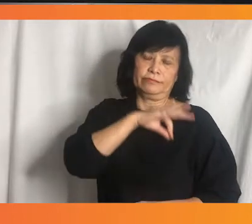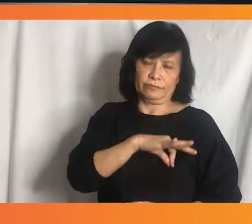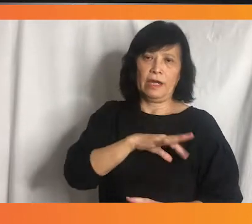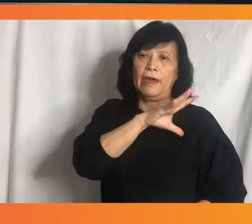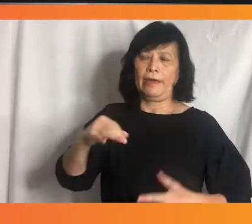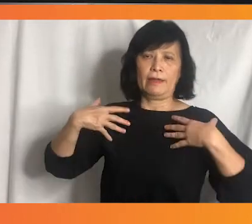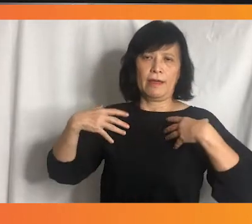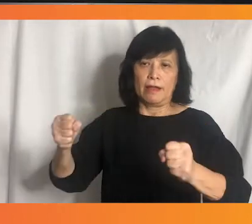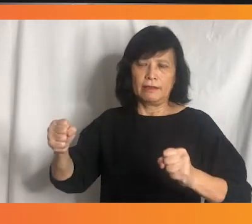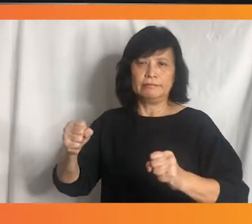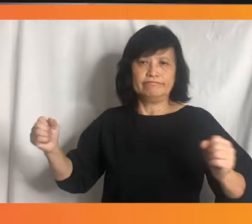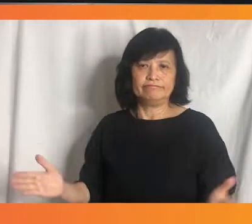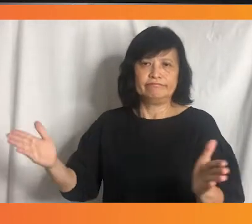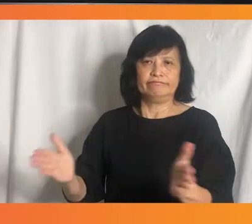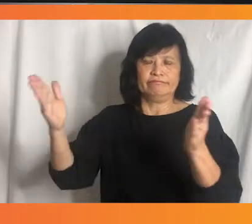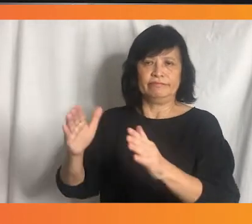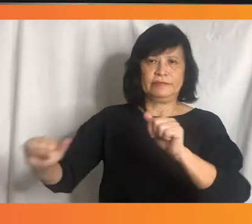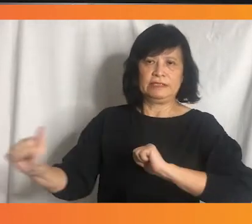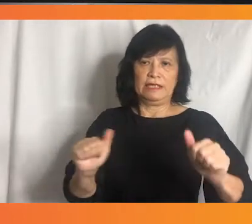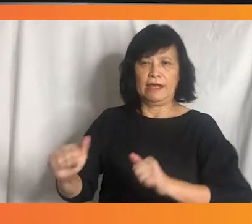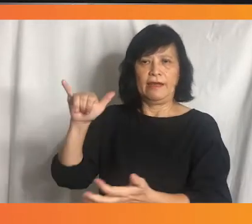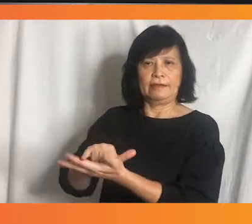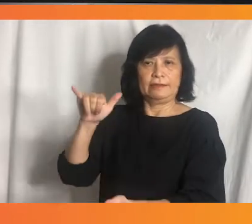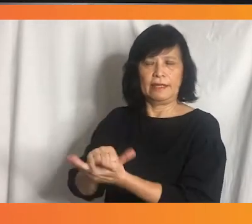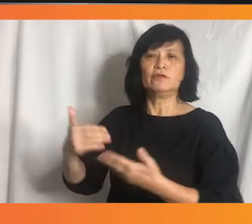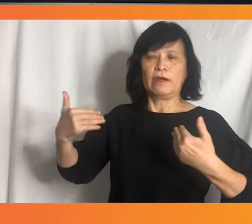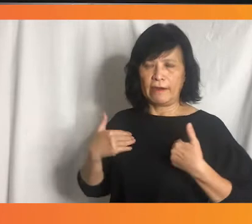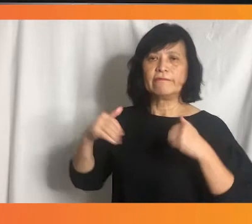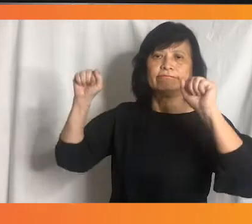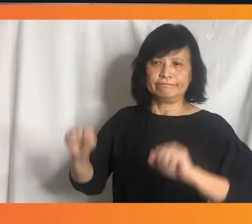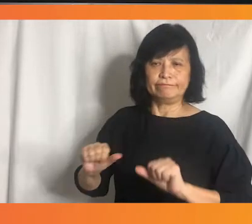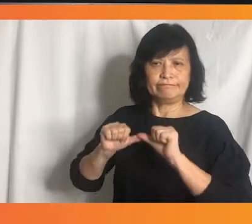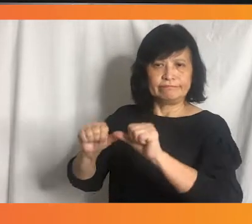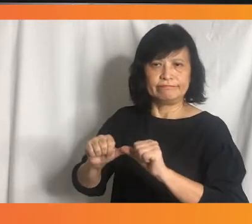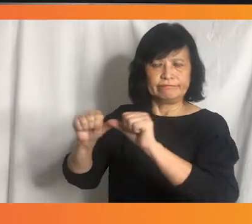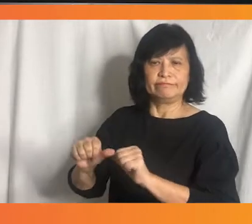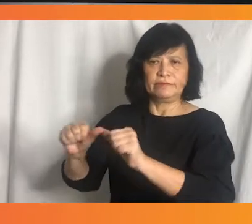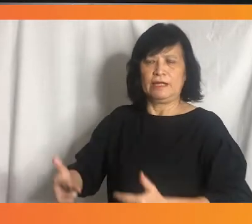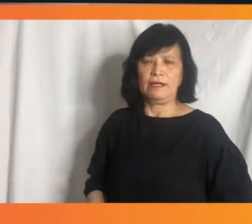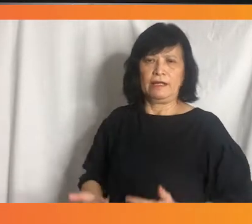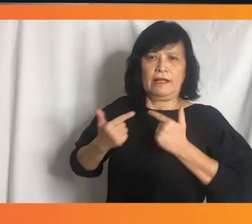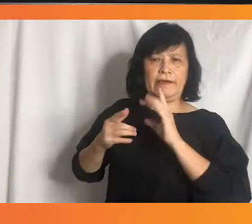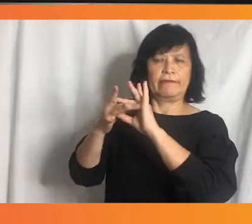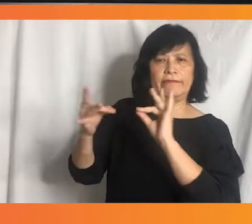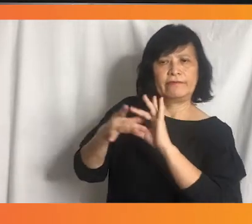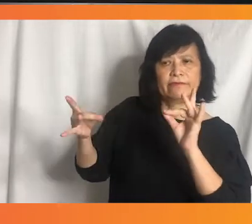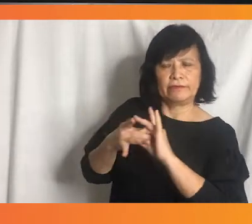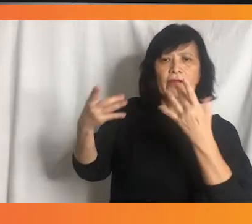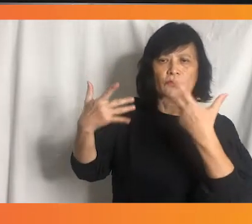health-promoting activities. And these were the ability to have a continued life narrative after an acquired